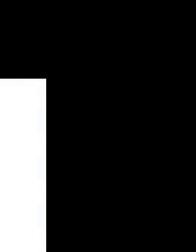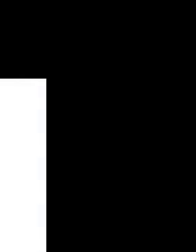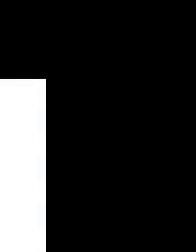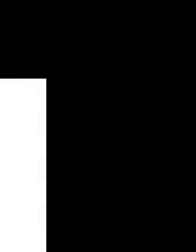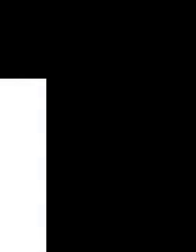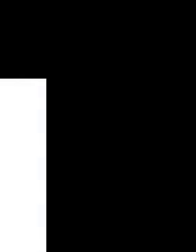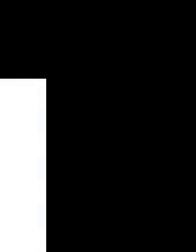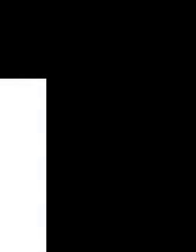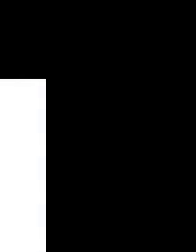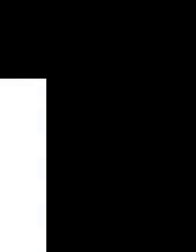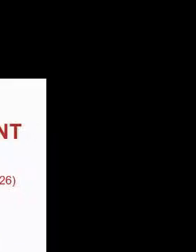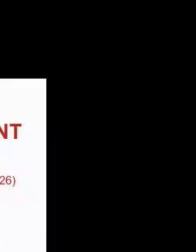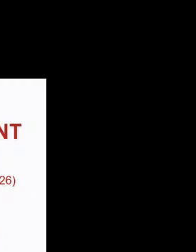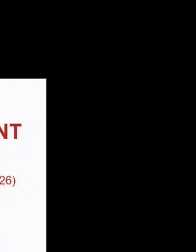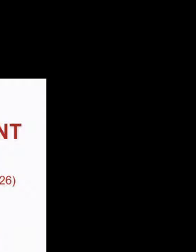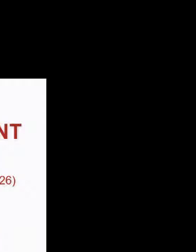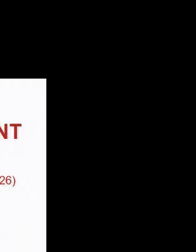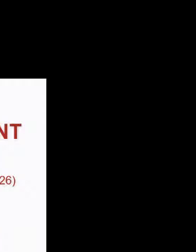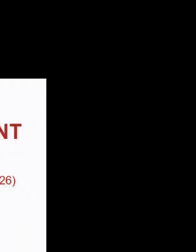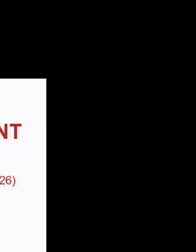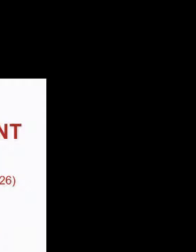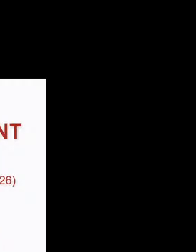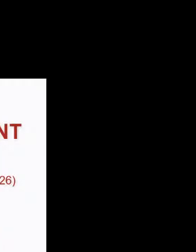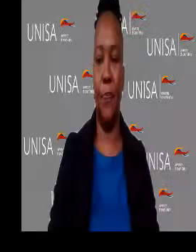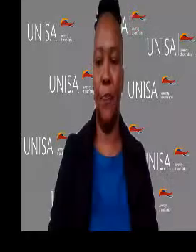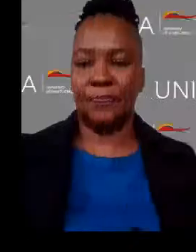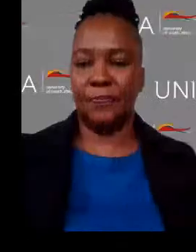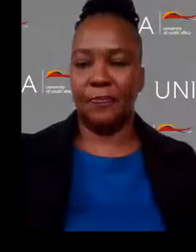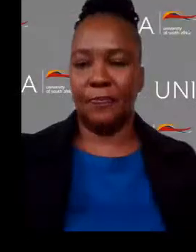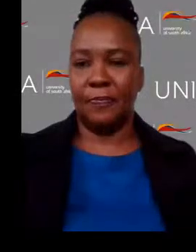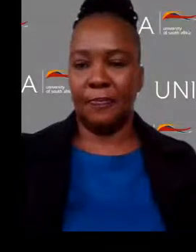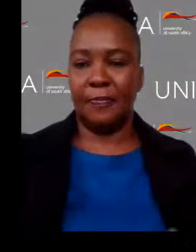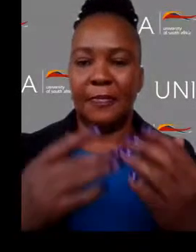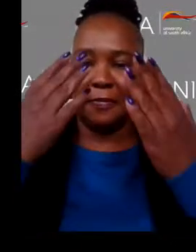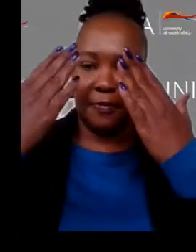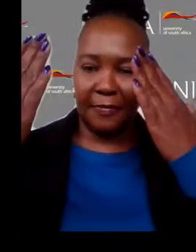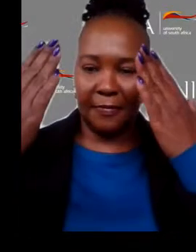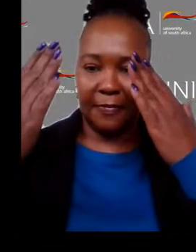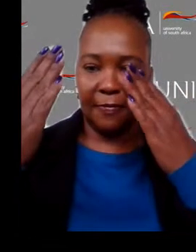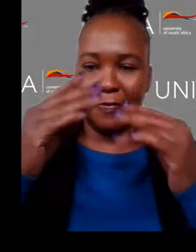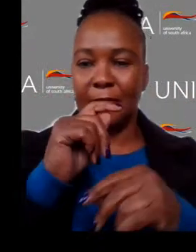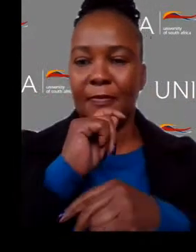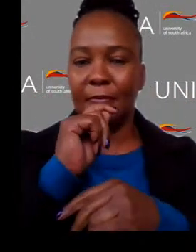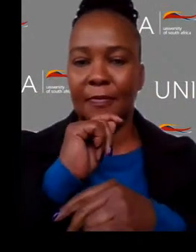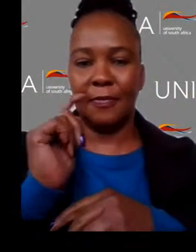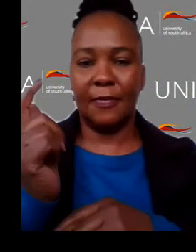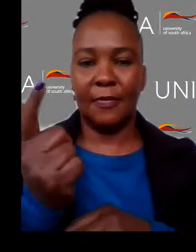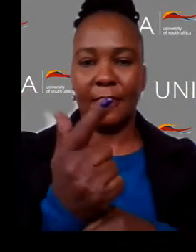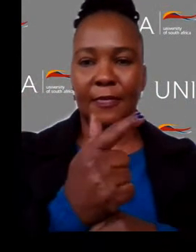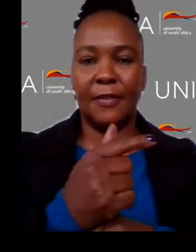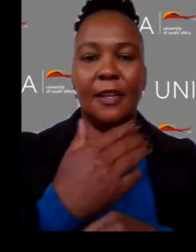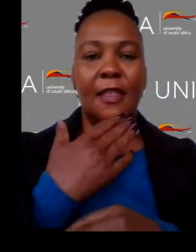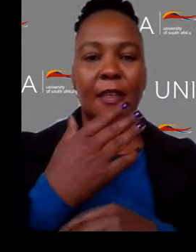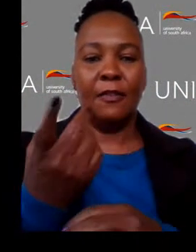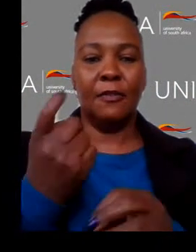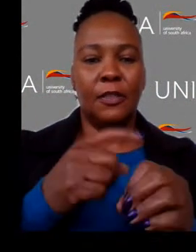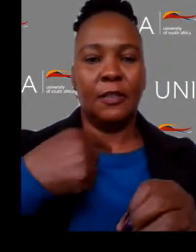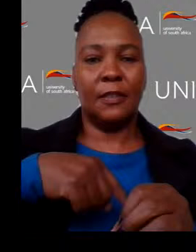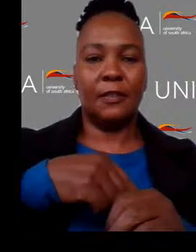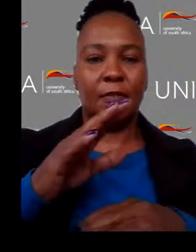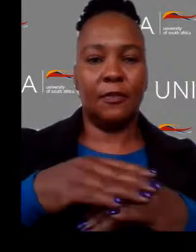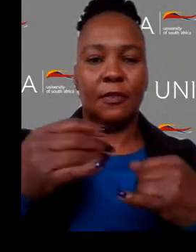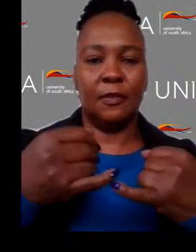Okay, a very good morning to each one of you. Thank you for joining us on our basic skills for online exams, my